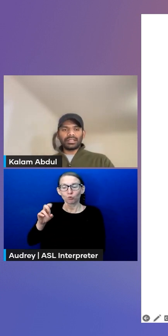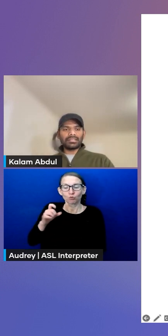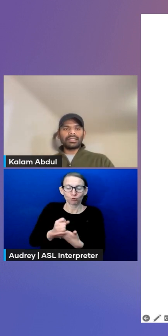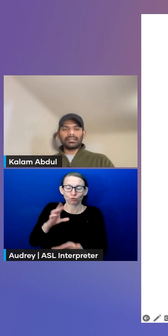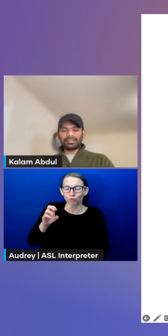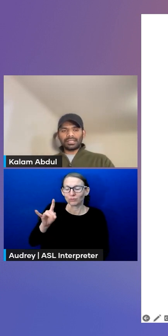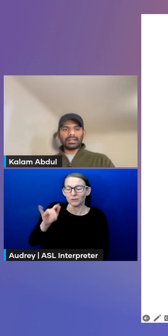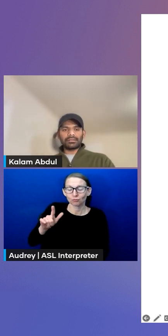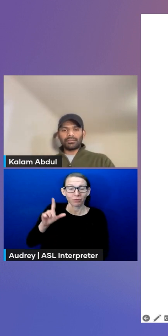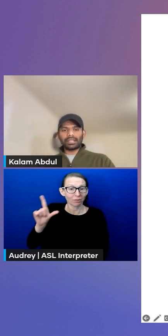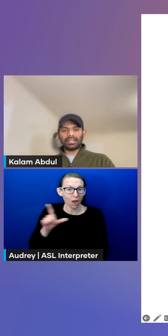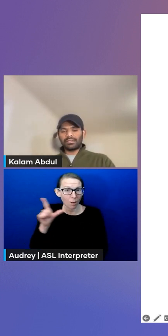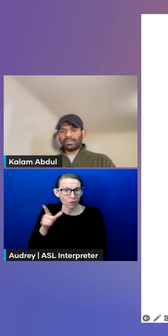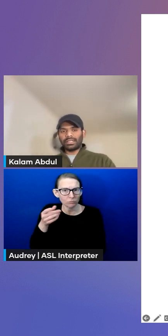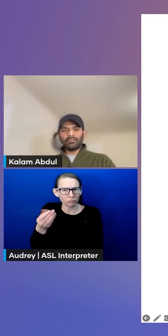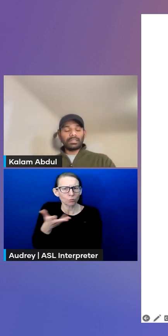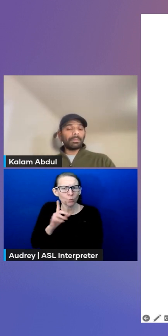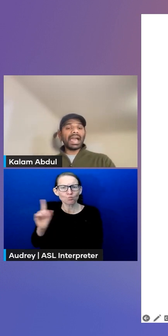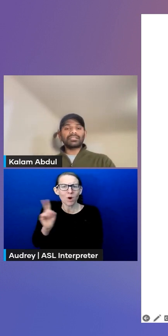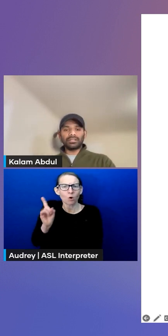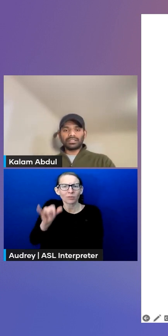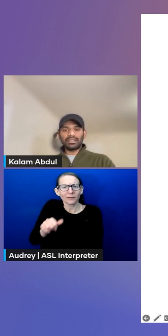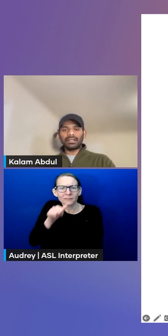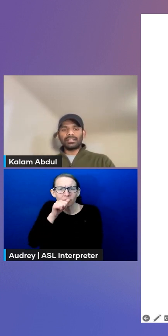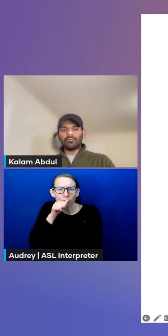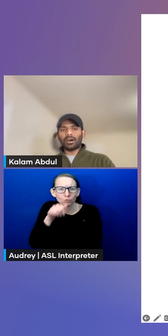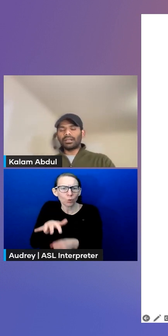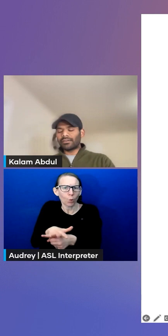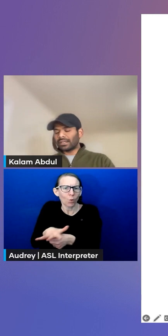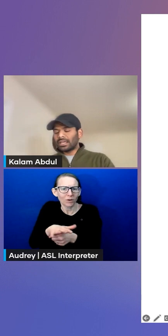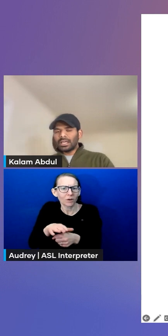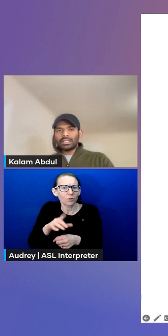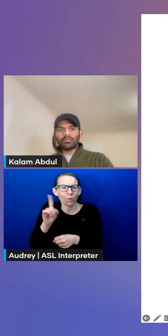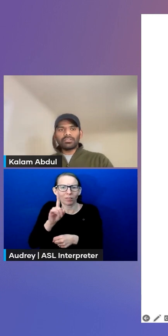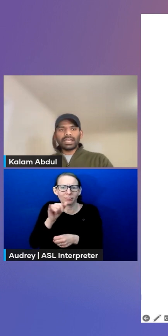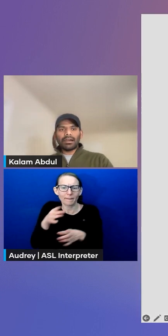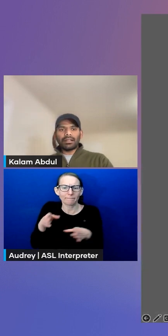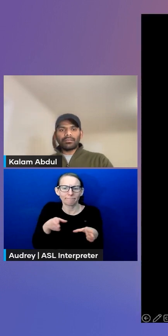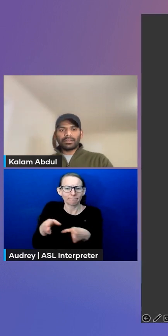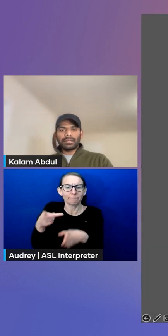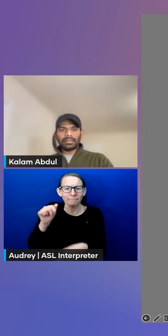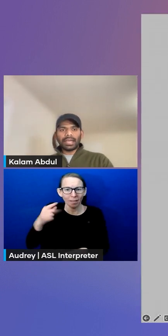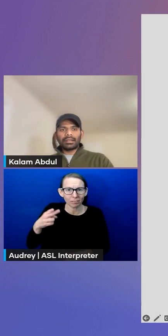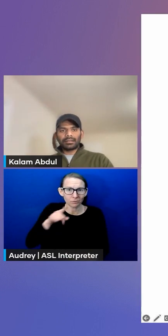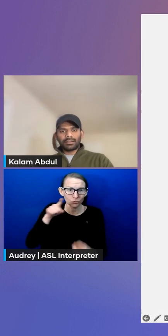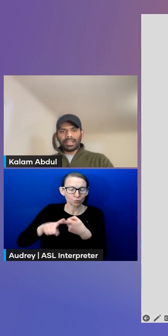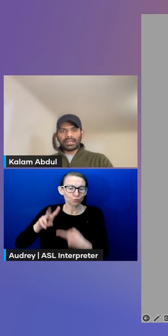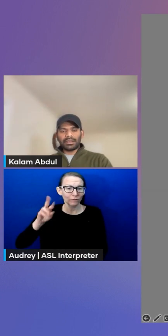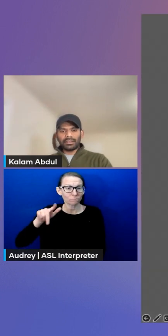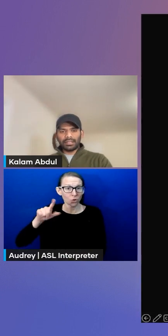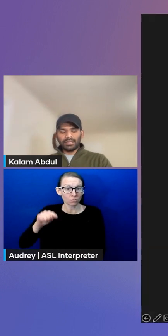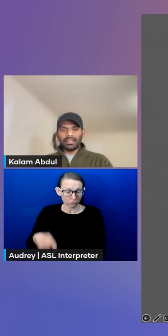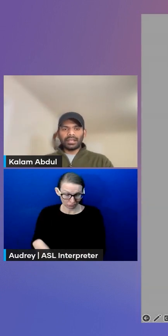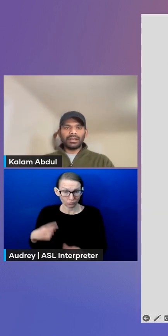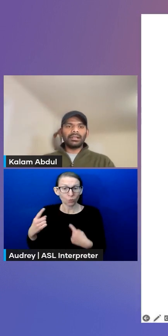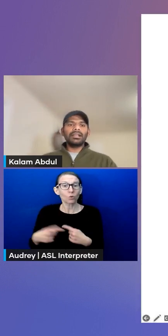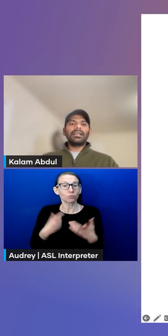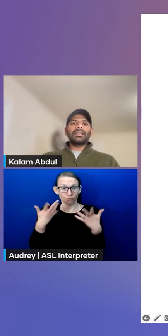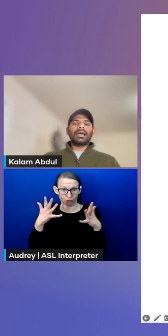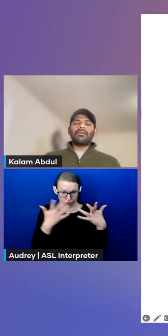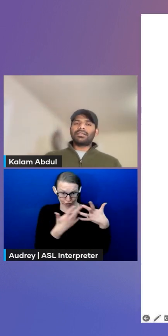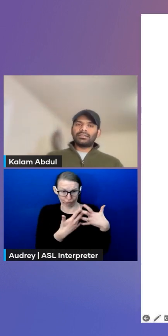where is that secret located within the path to the secret in the vault, right? So once you have all of that created in